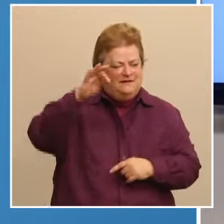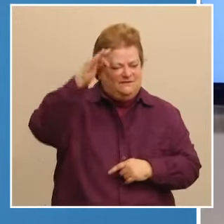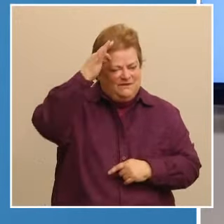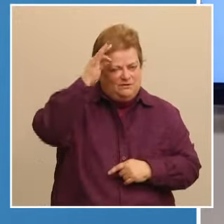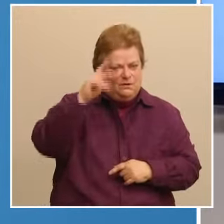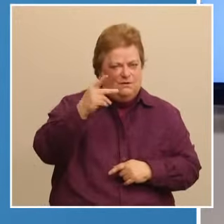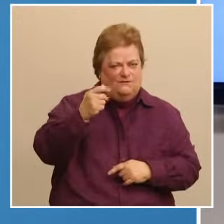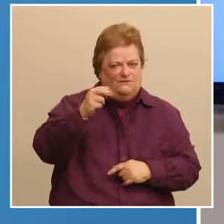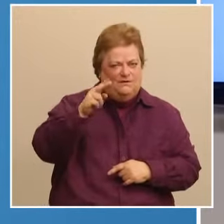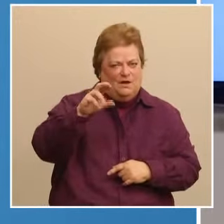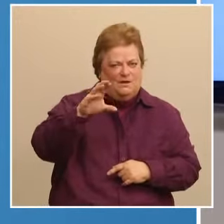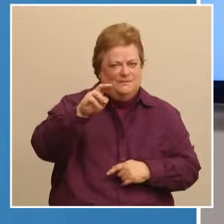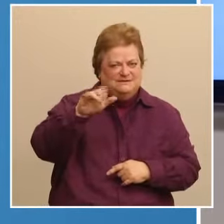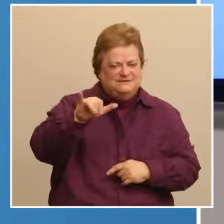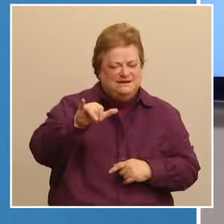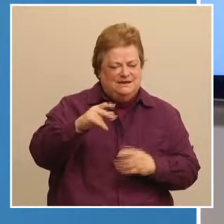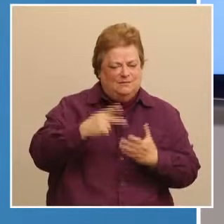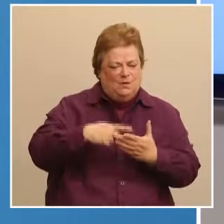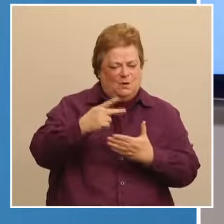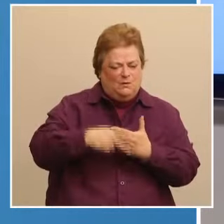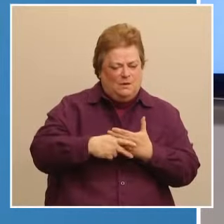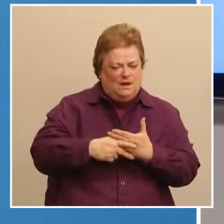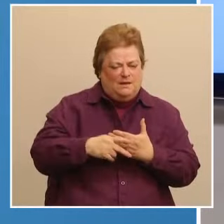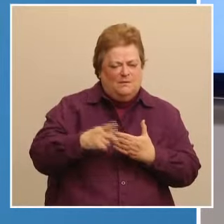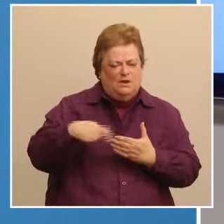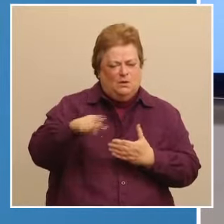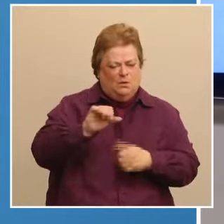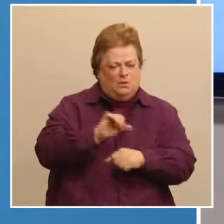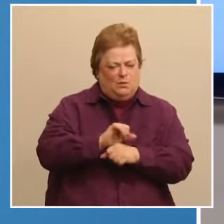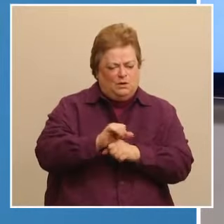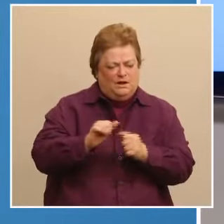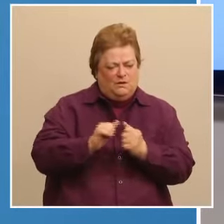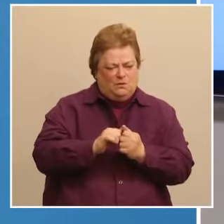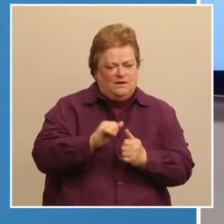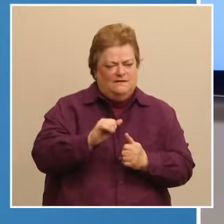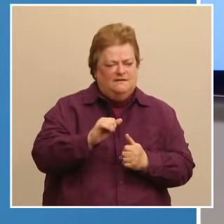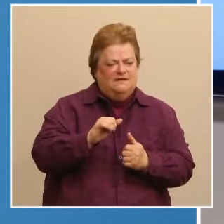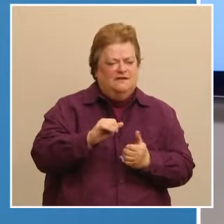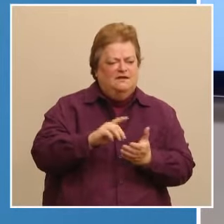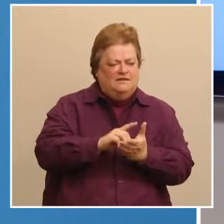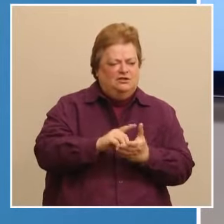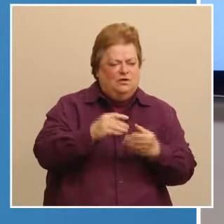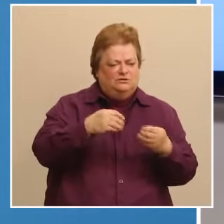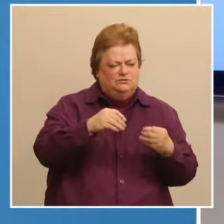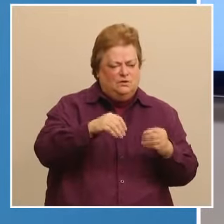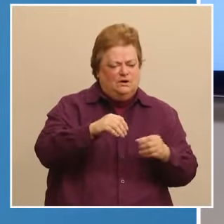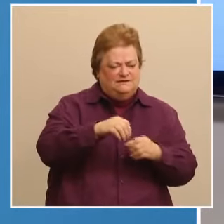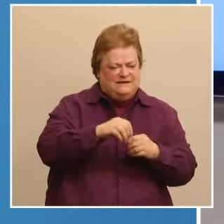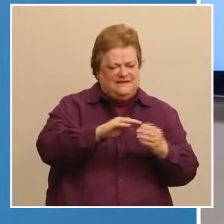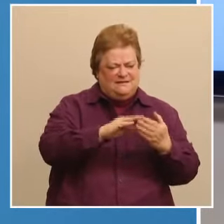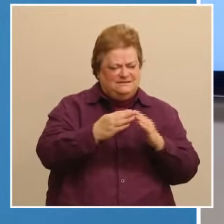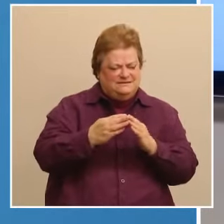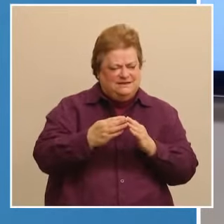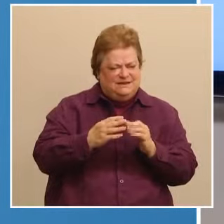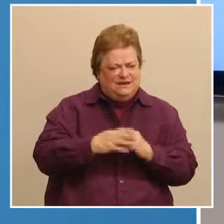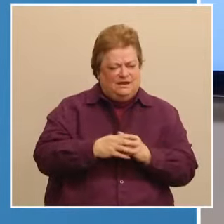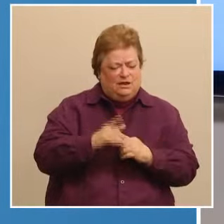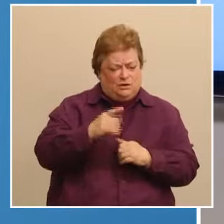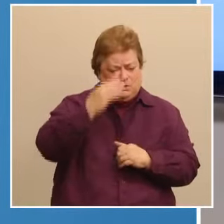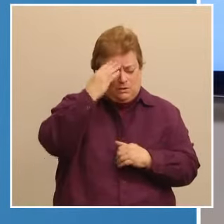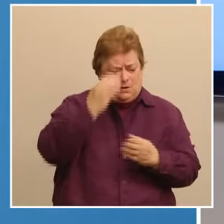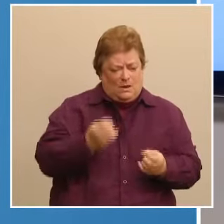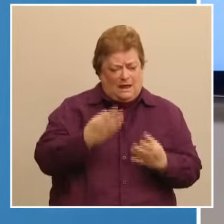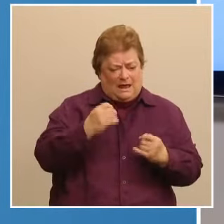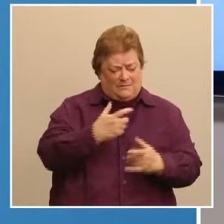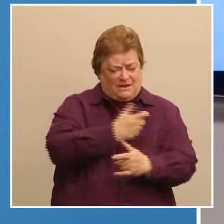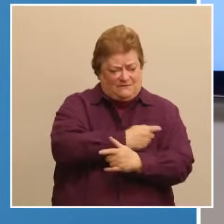how closely you guys are working with pharmacies in the city. Do you know how many vaccines